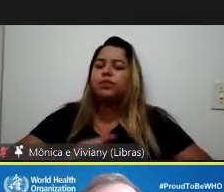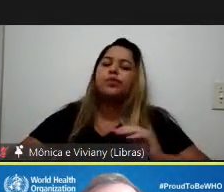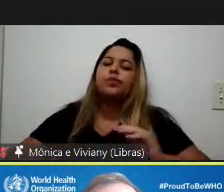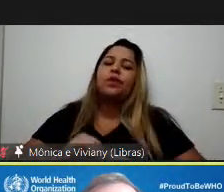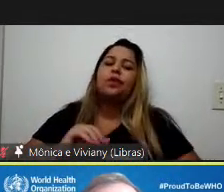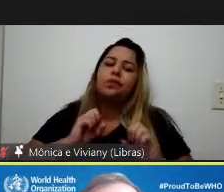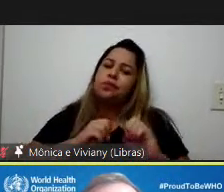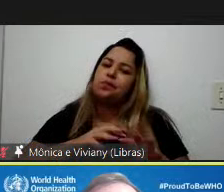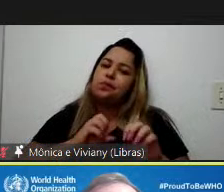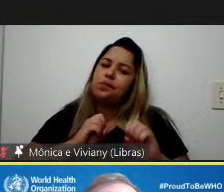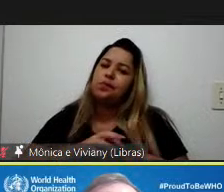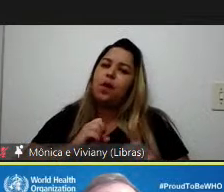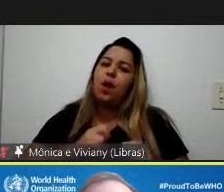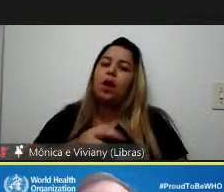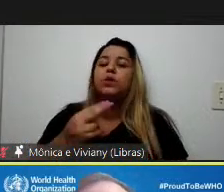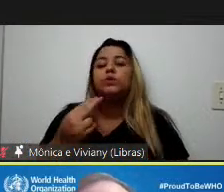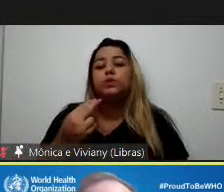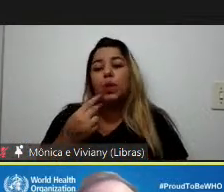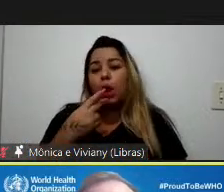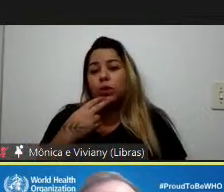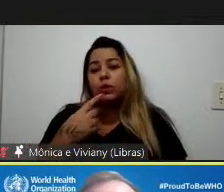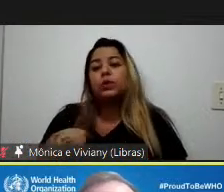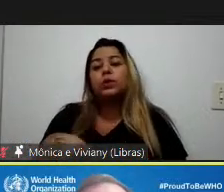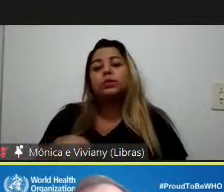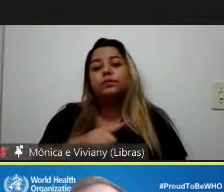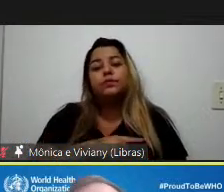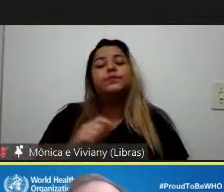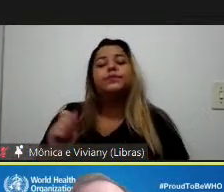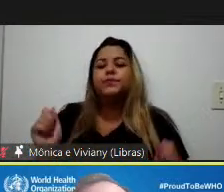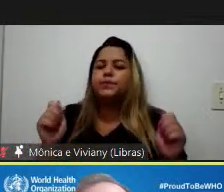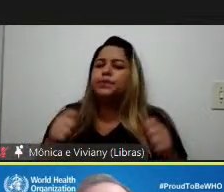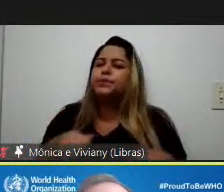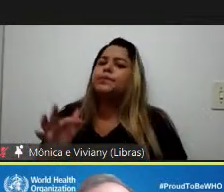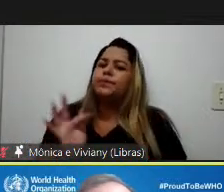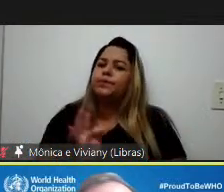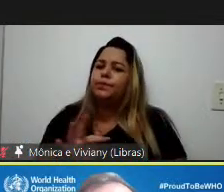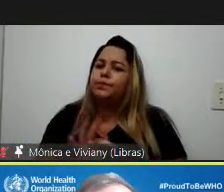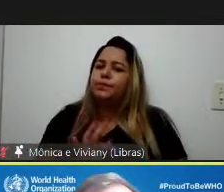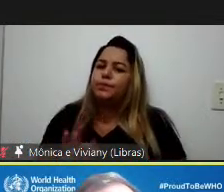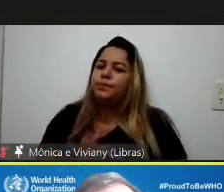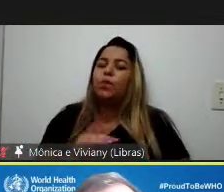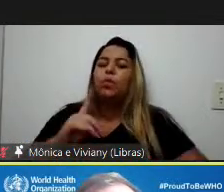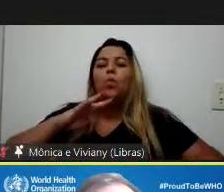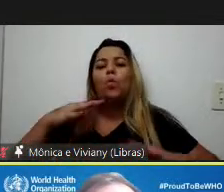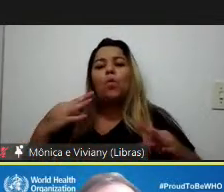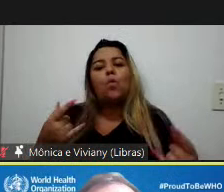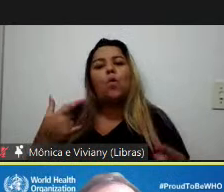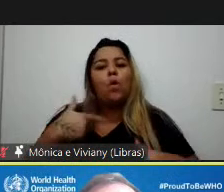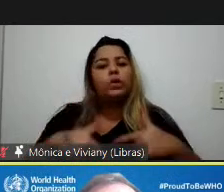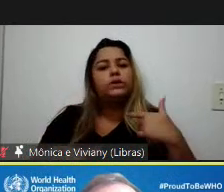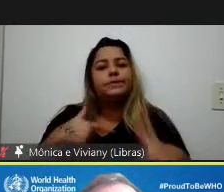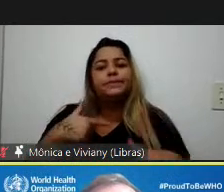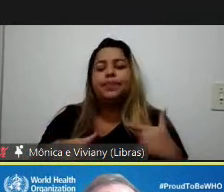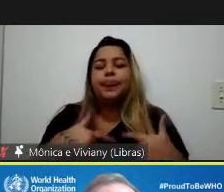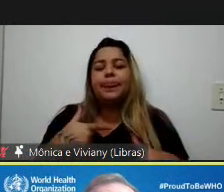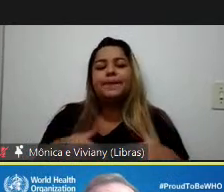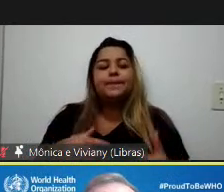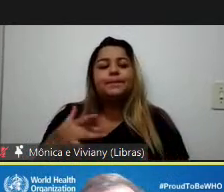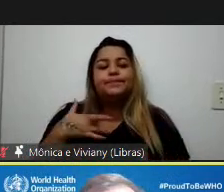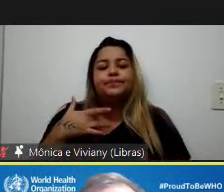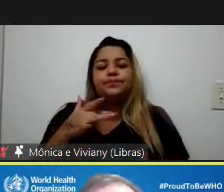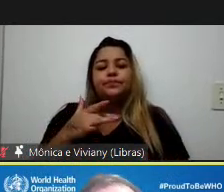adequate information for all healthcare workers. Then we need adequate financing. We need to have